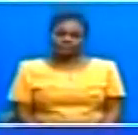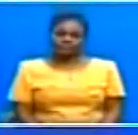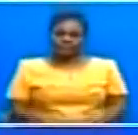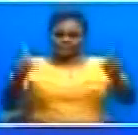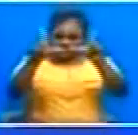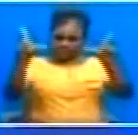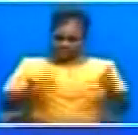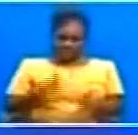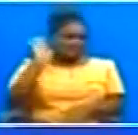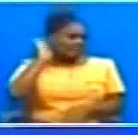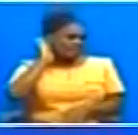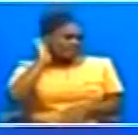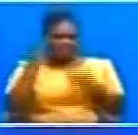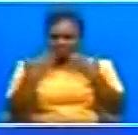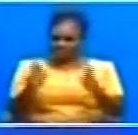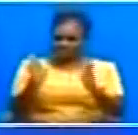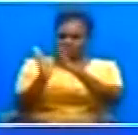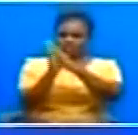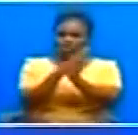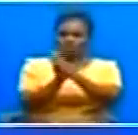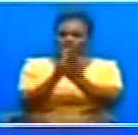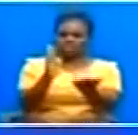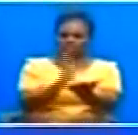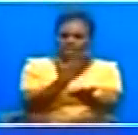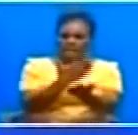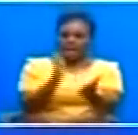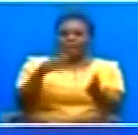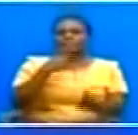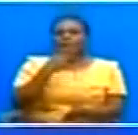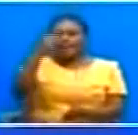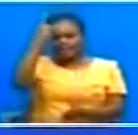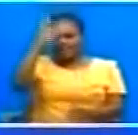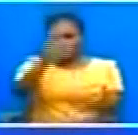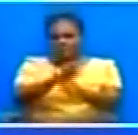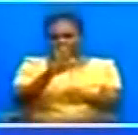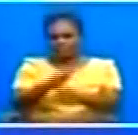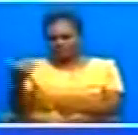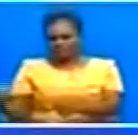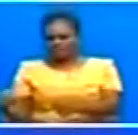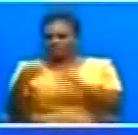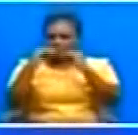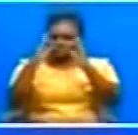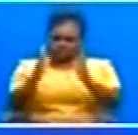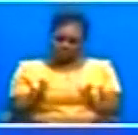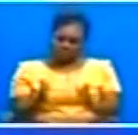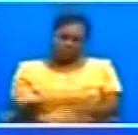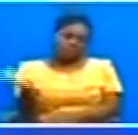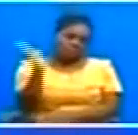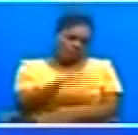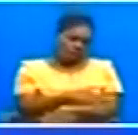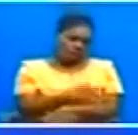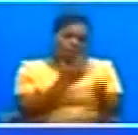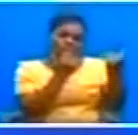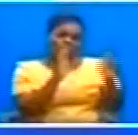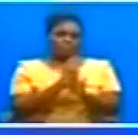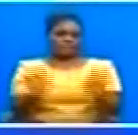Celinda, there you have it. That is a story shared by many parents here and students. Their hope is that teachers will actually come back to